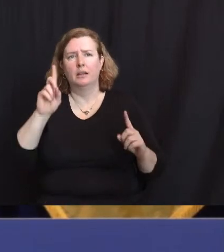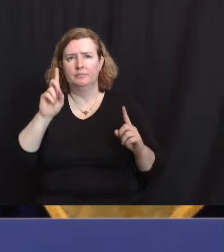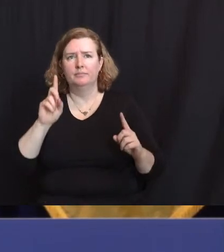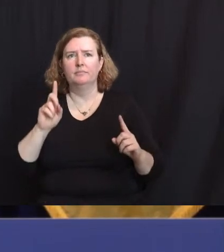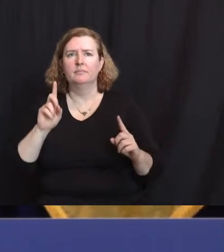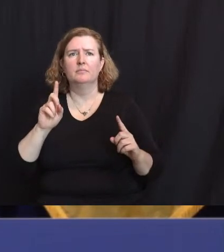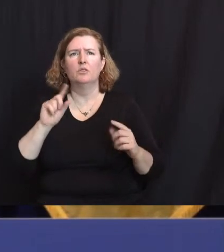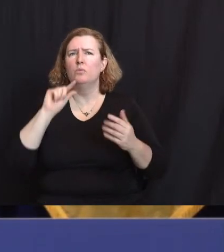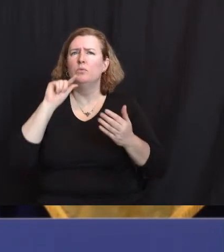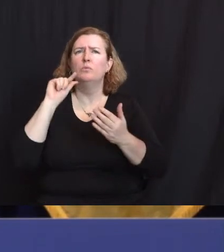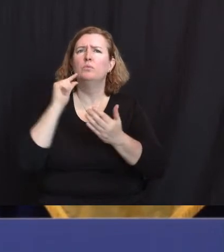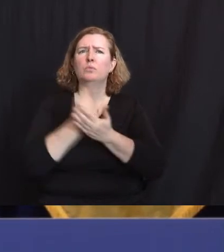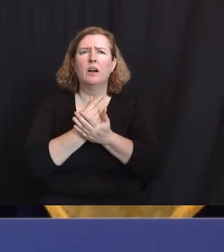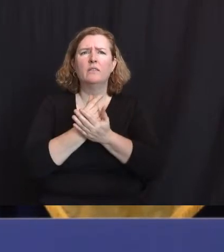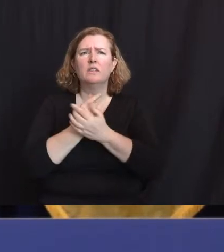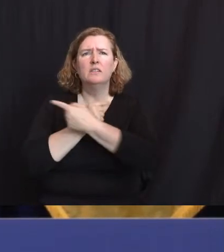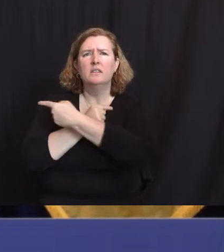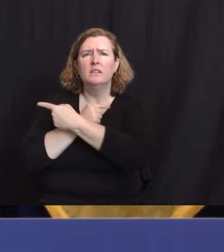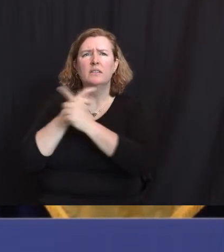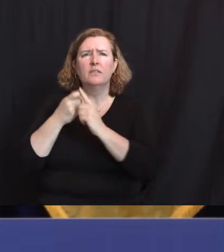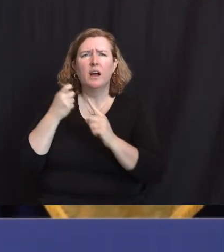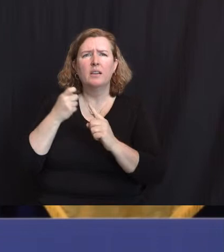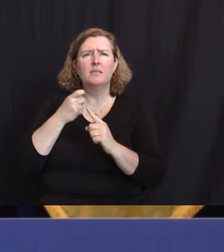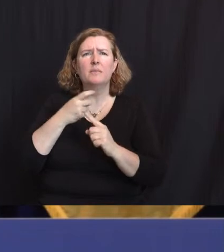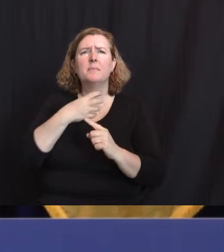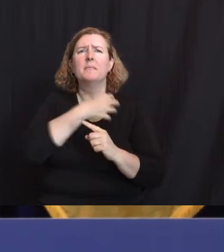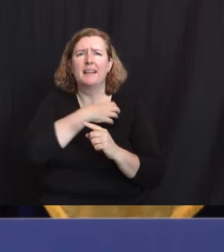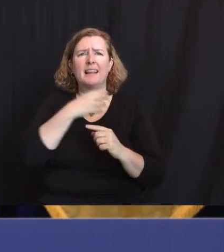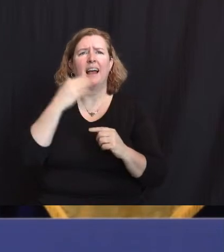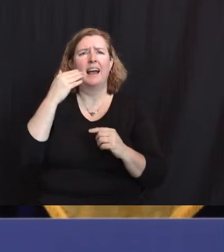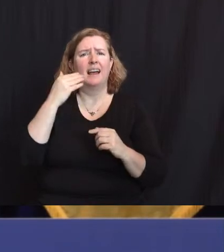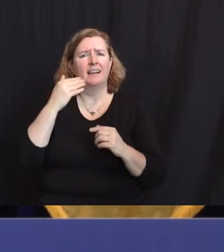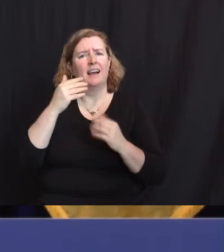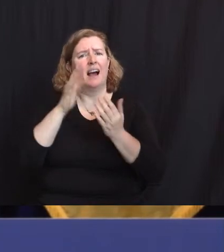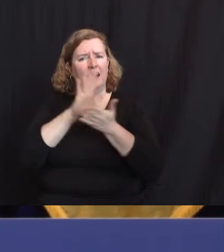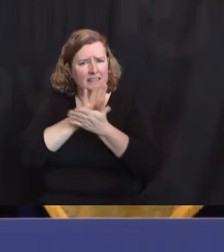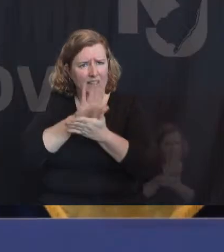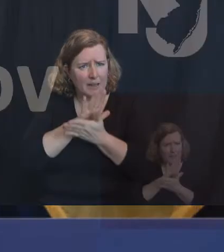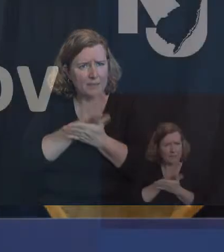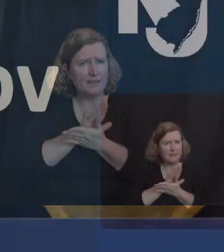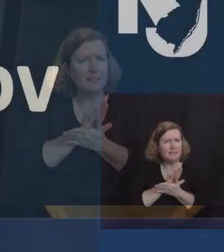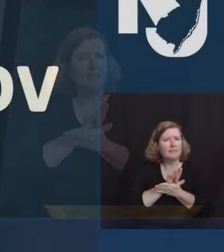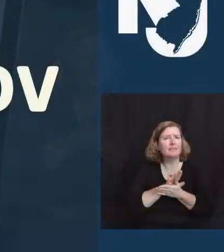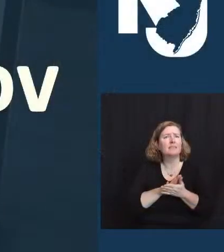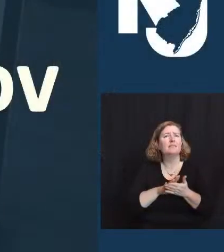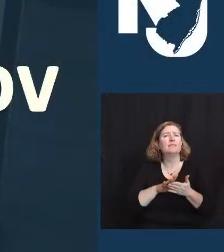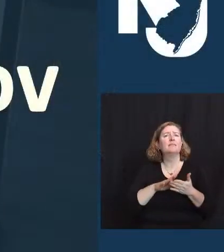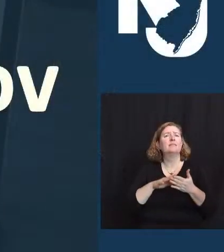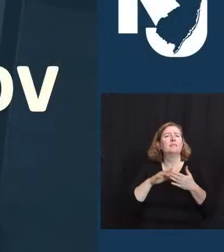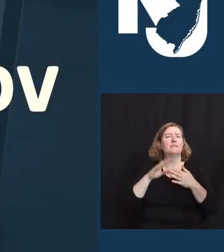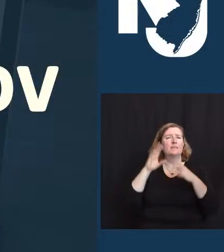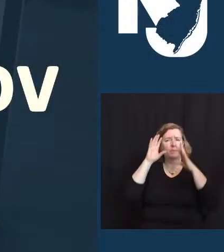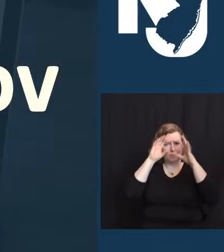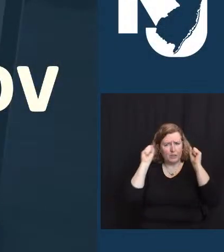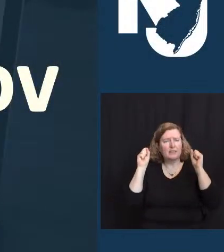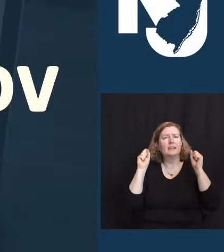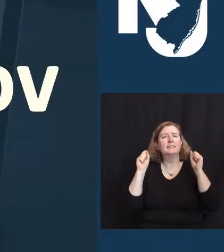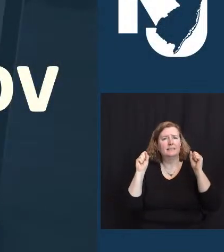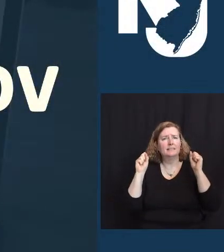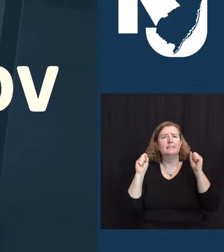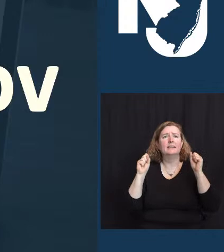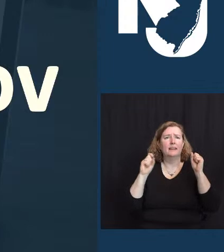the State Police Academy, the guy to my left, the Superintendent of the State Police, Colonel Pat Callahan. We have Jared Maples, Director of the Office of Homeland Security